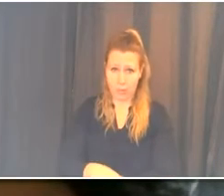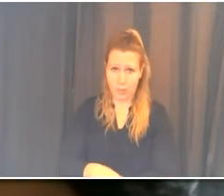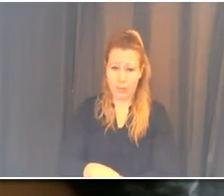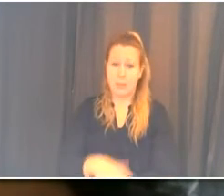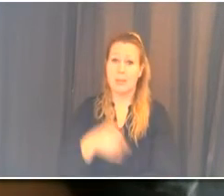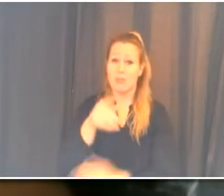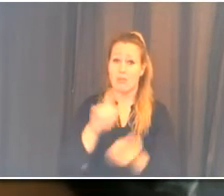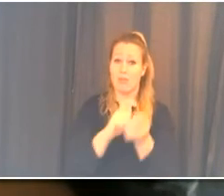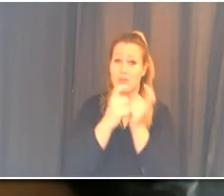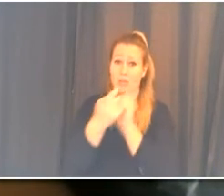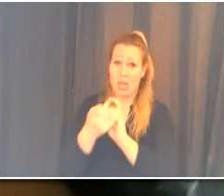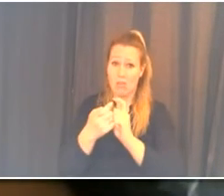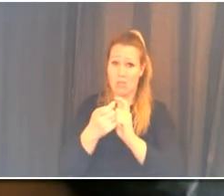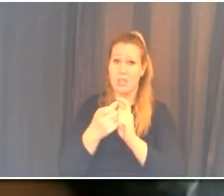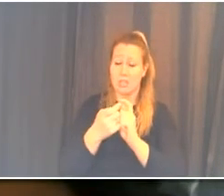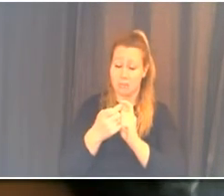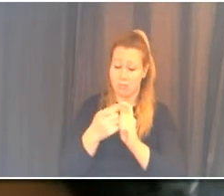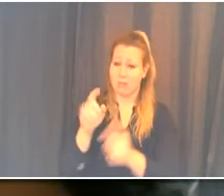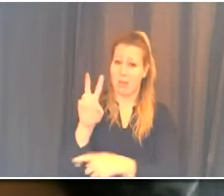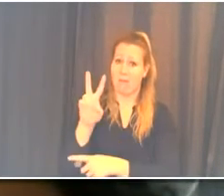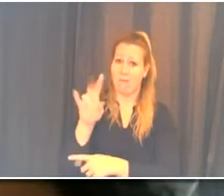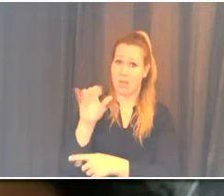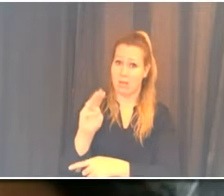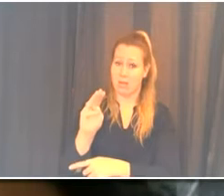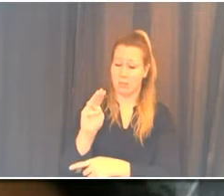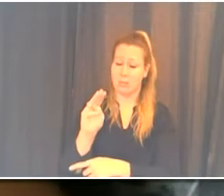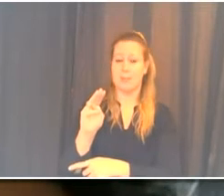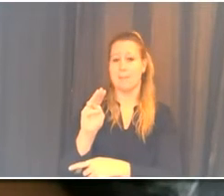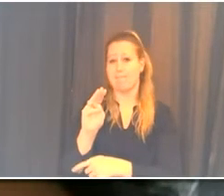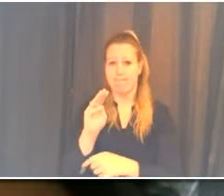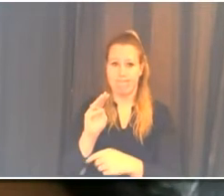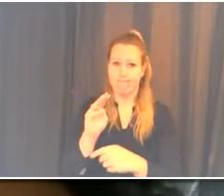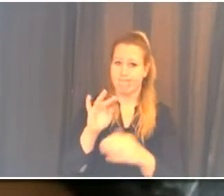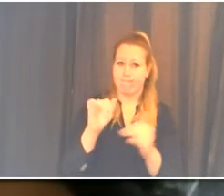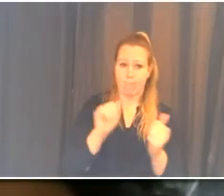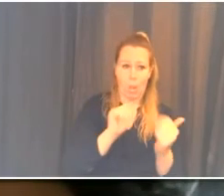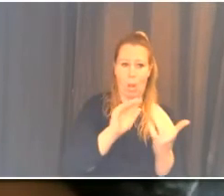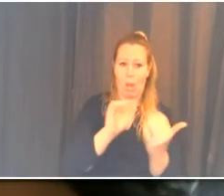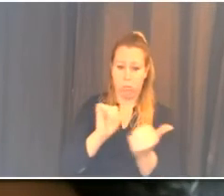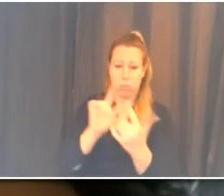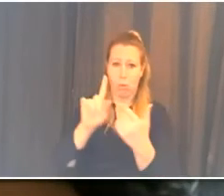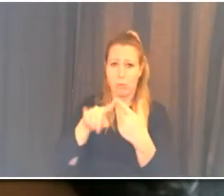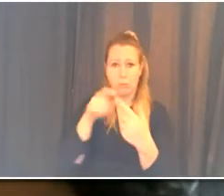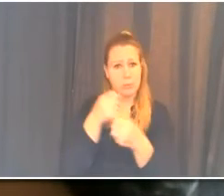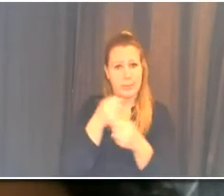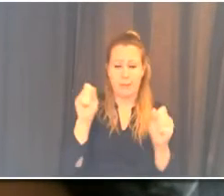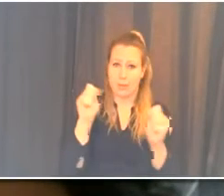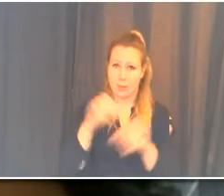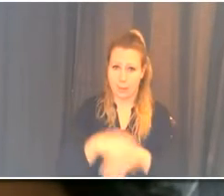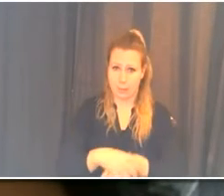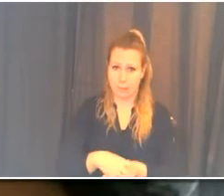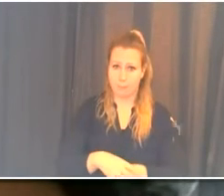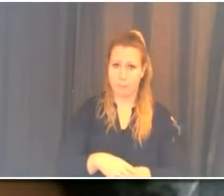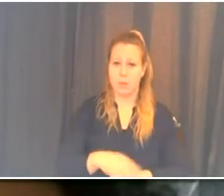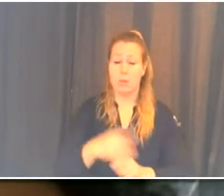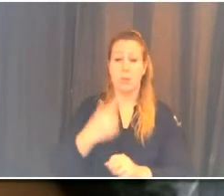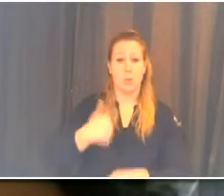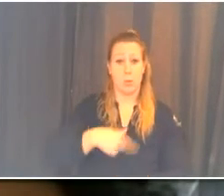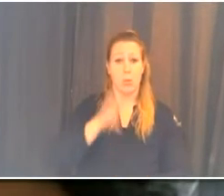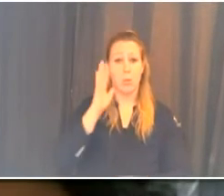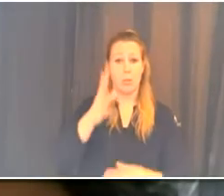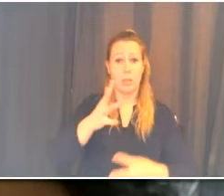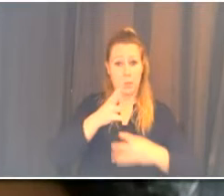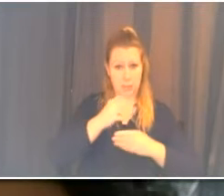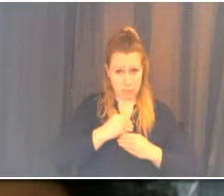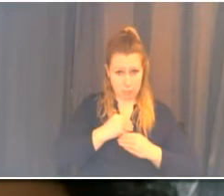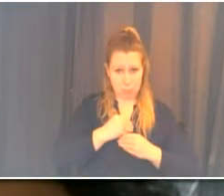family Justice centers Citywide our Advocates provide free and confidential legal assistance and ensure that all of our clients